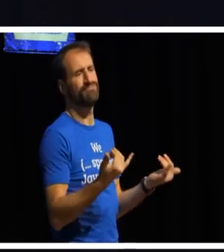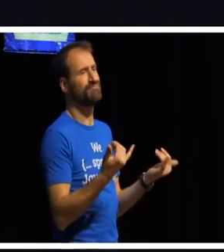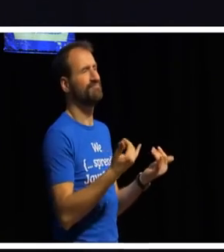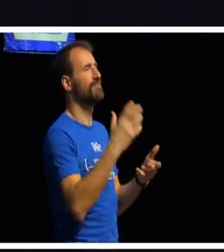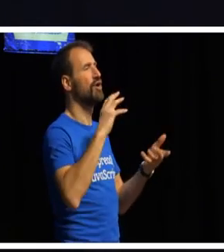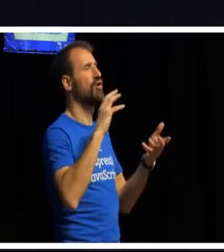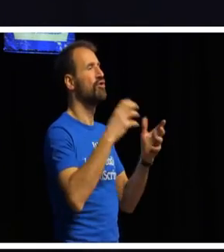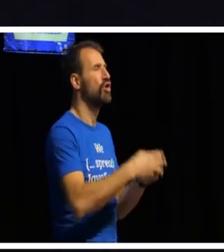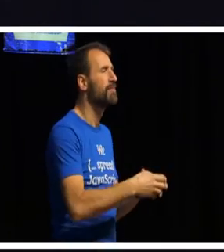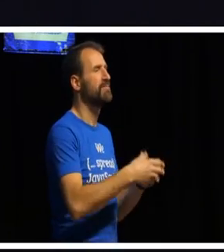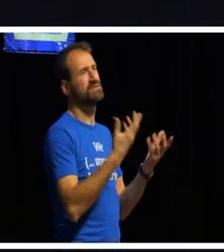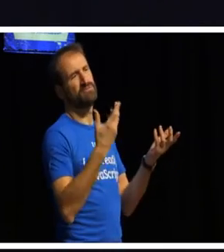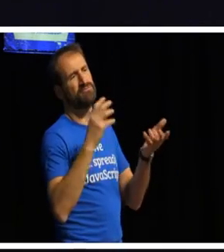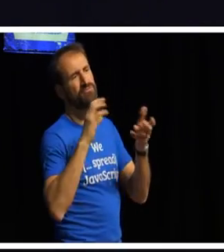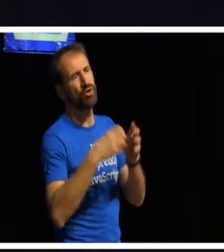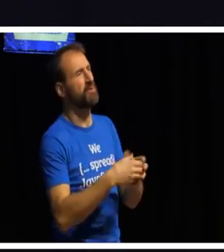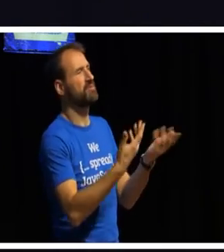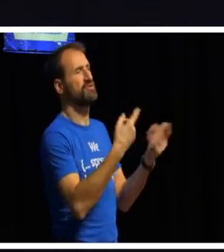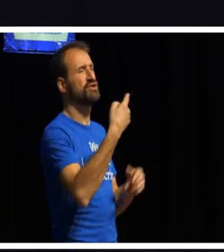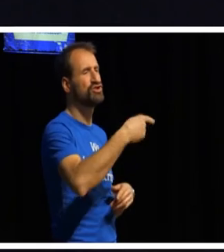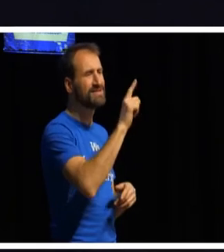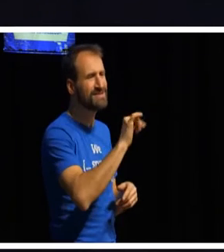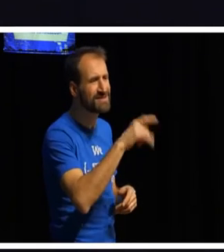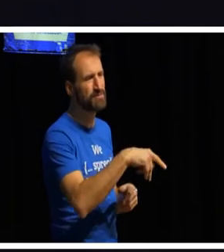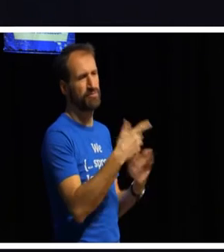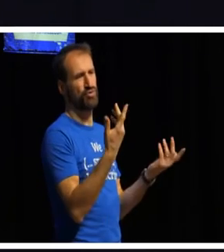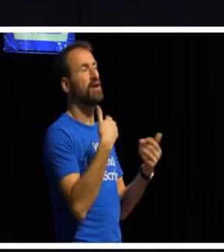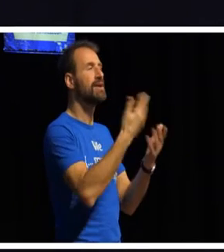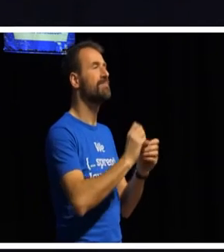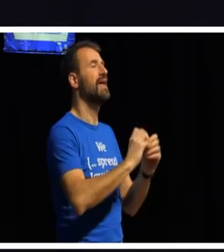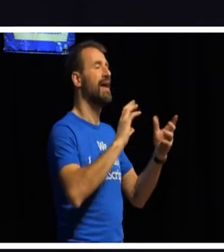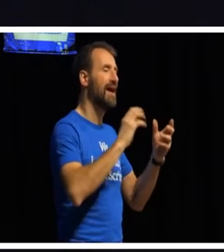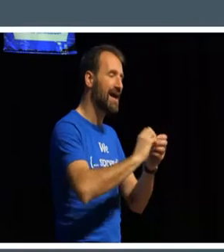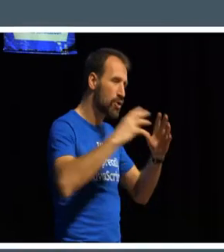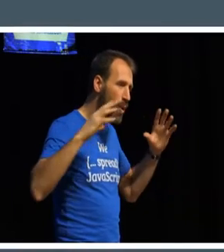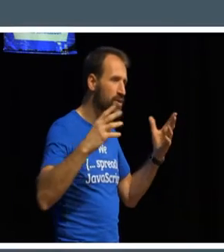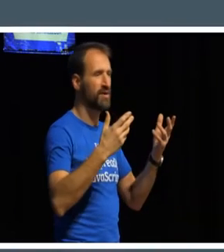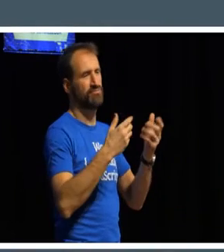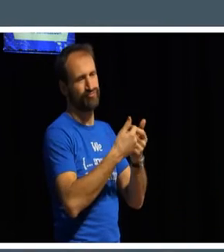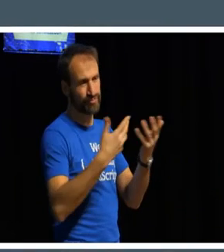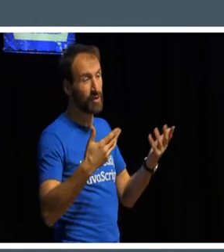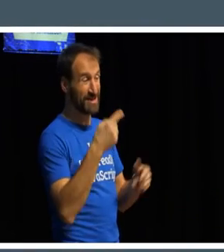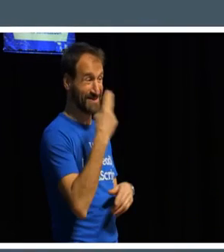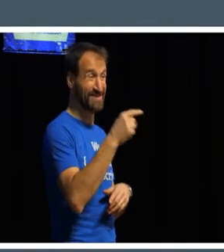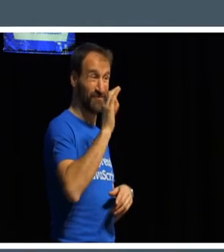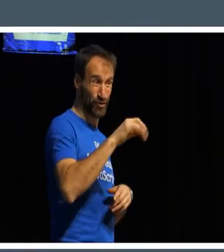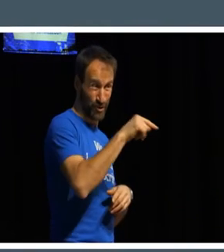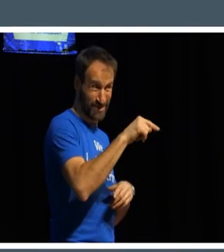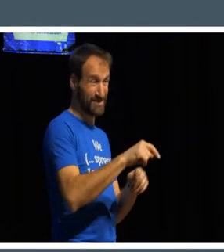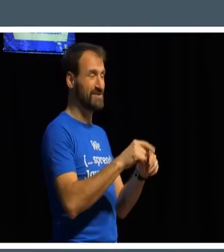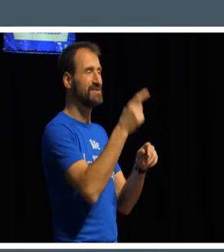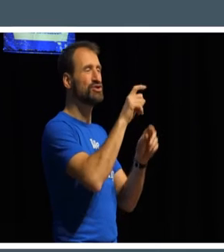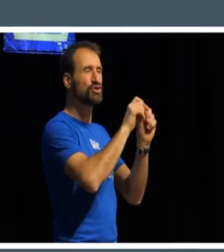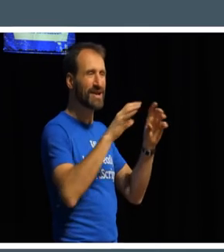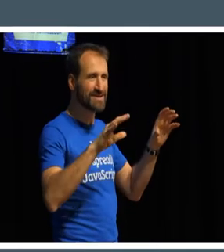like gzip, image encoders and decoders, and they could just be streams. So we'll see that those become transform streams in time.